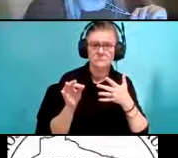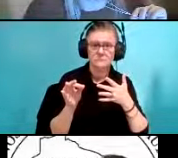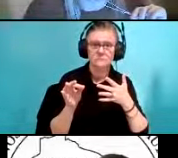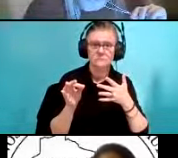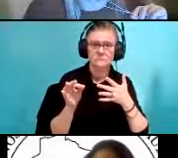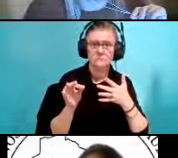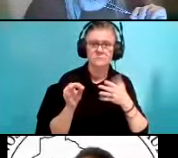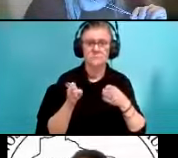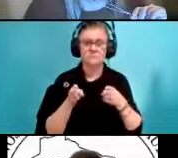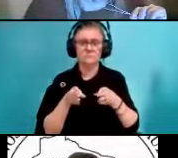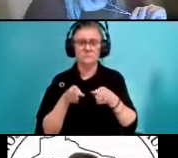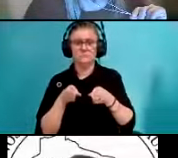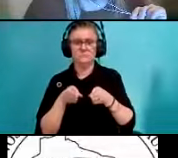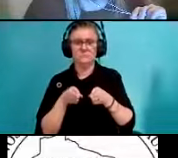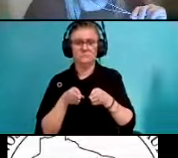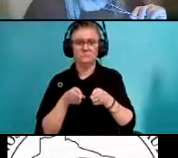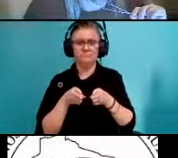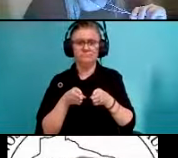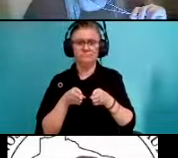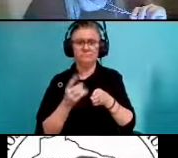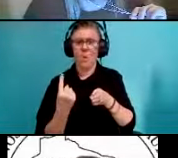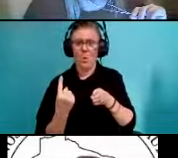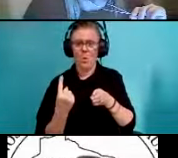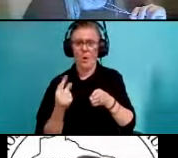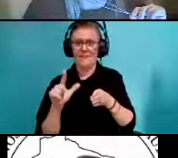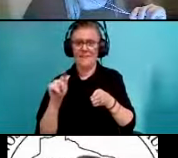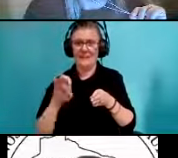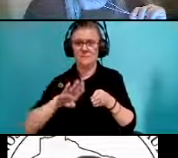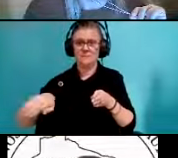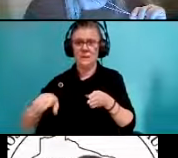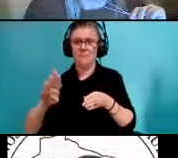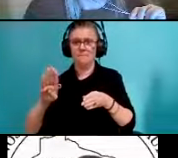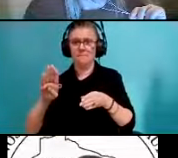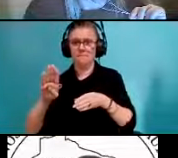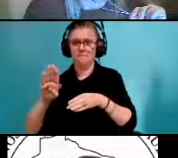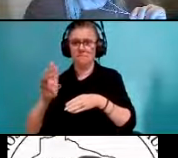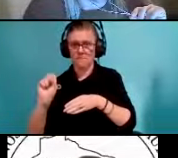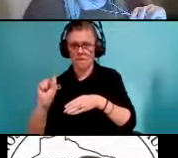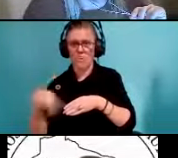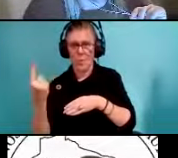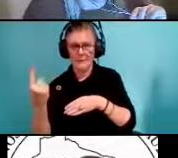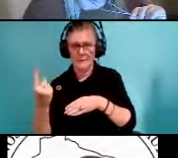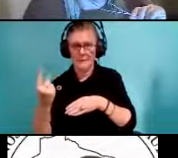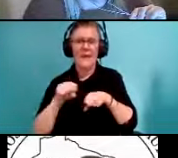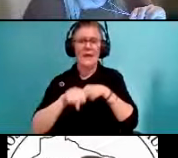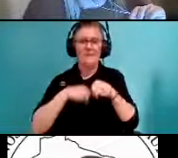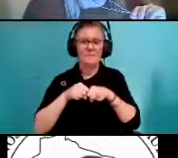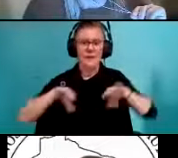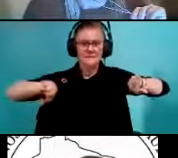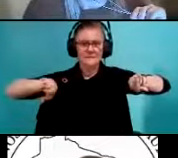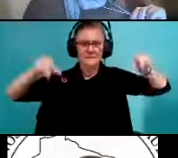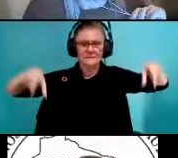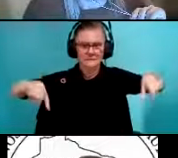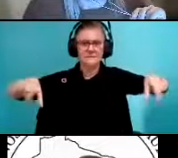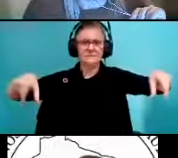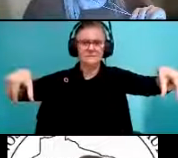convert one of these travel lanes to a bus only lane, and then retain the bike lanes in each direction,